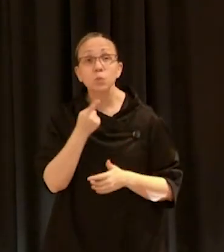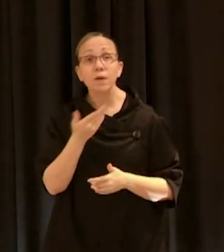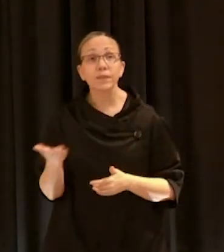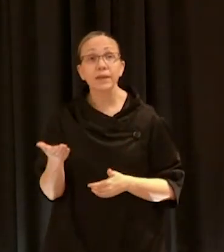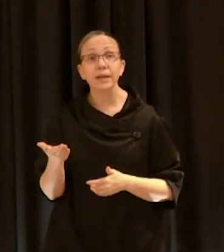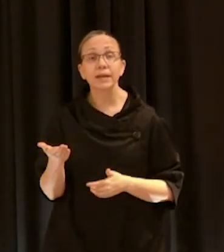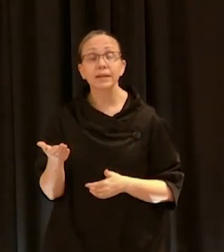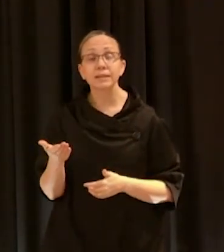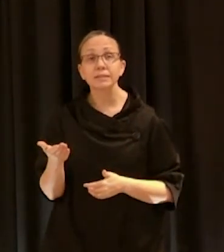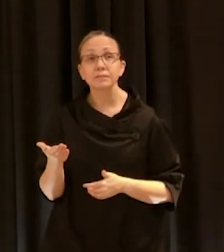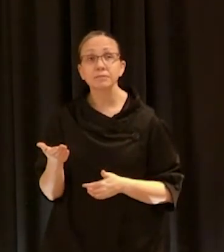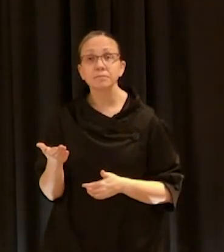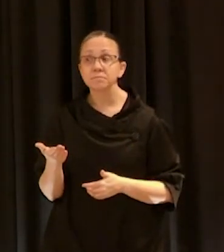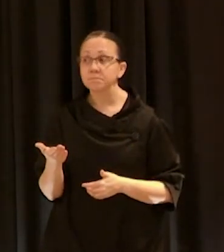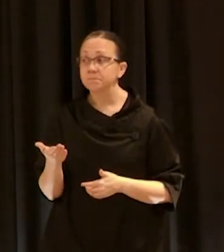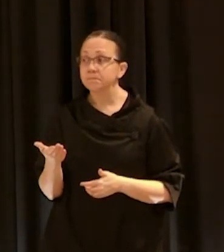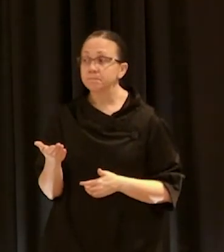thing.